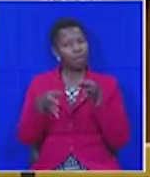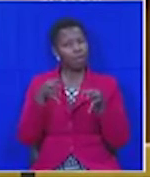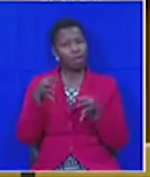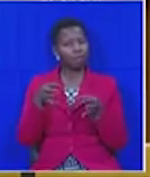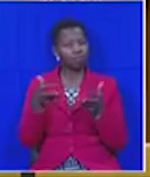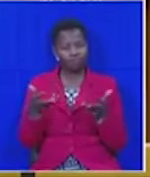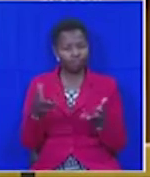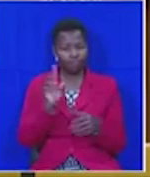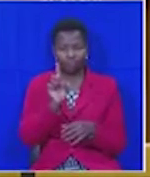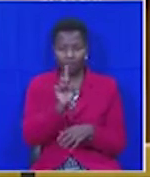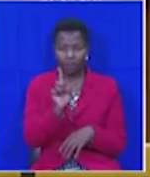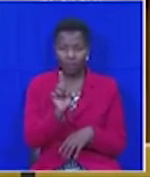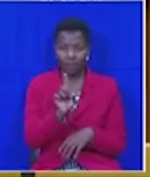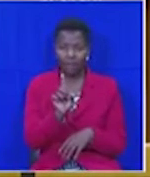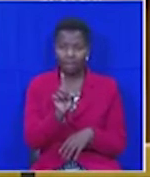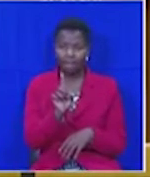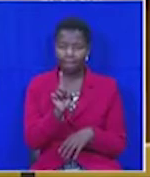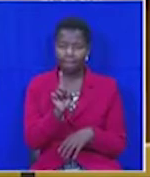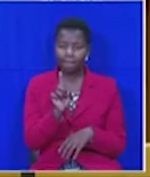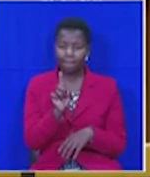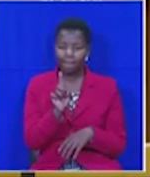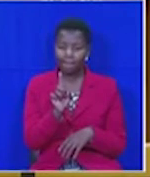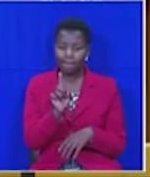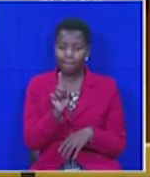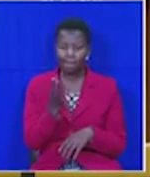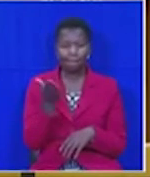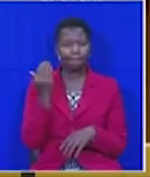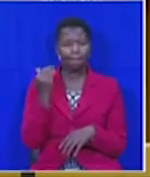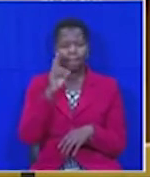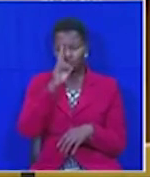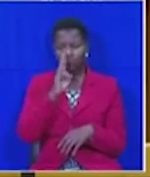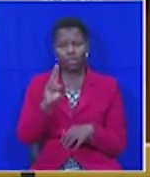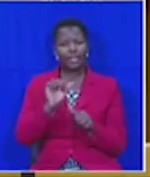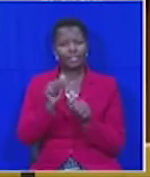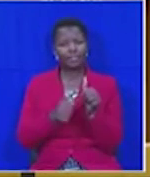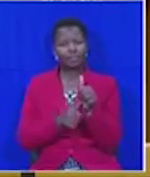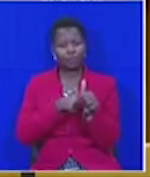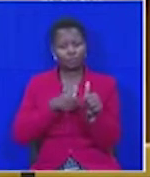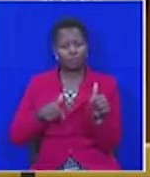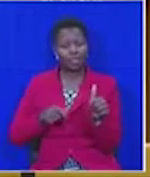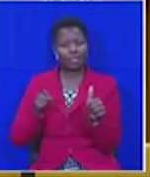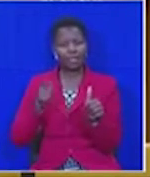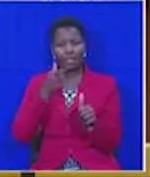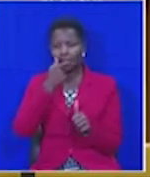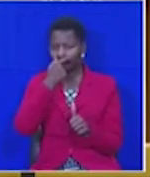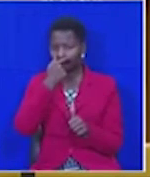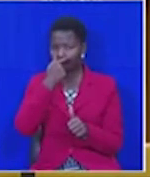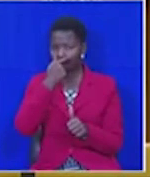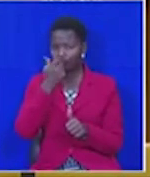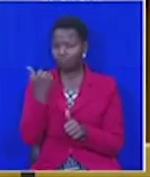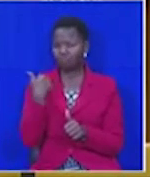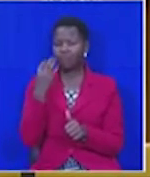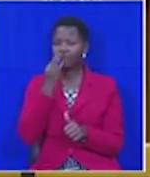President, Comrade Cyril Ramaphosa. Loko a hlamusela timhaka ta